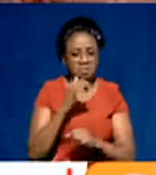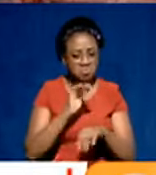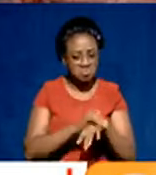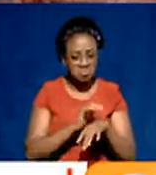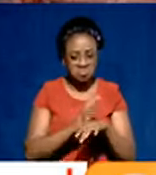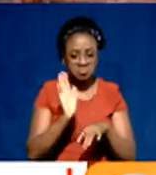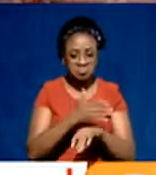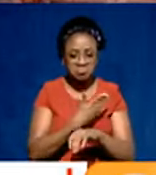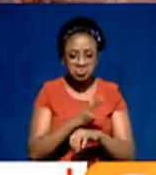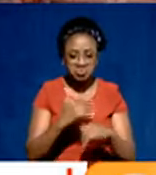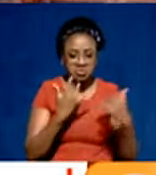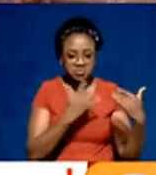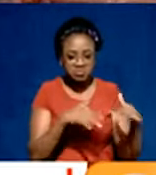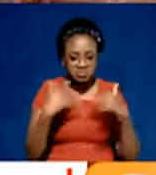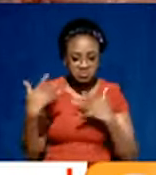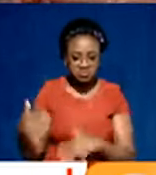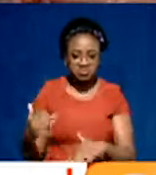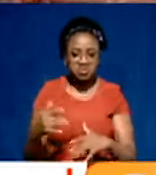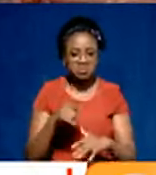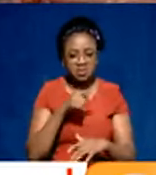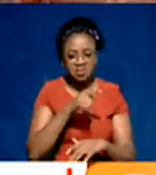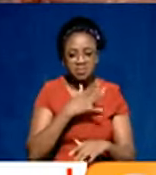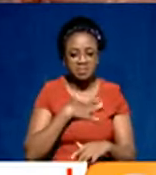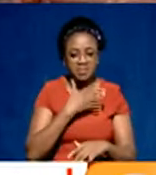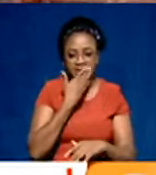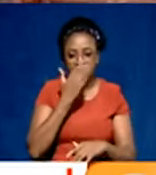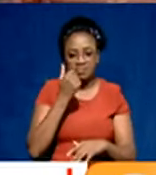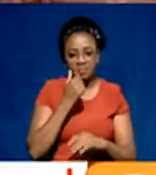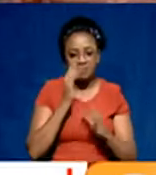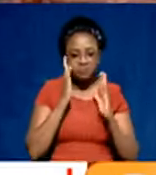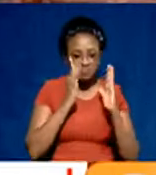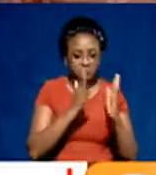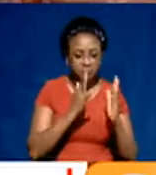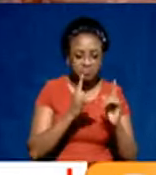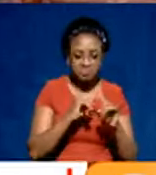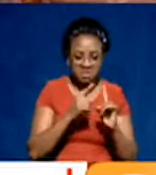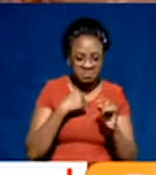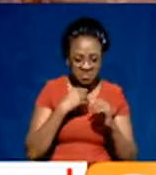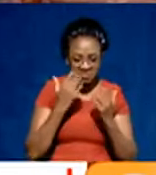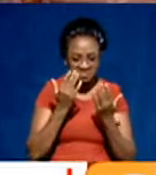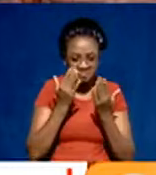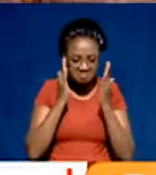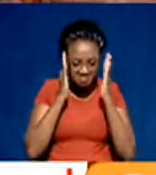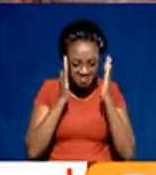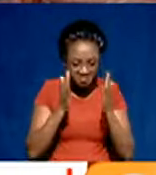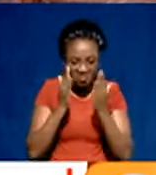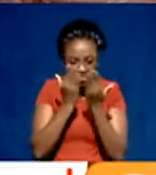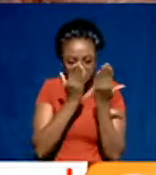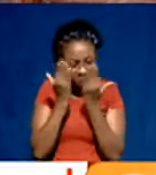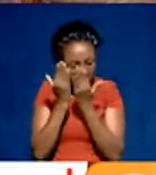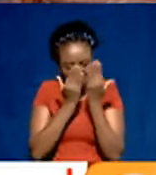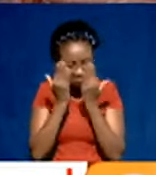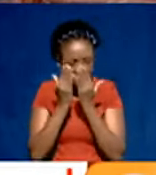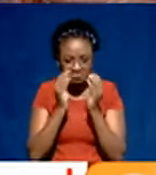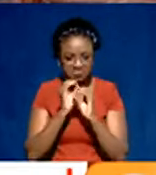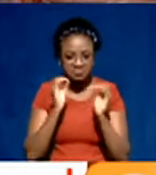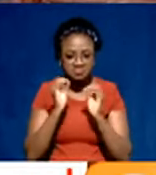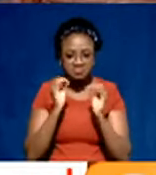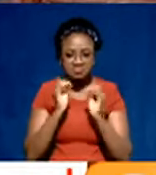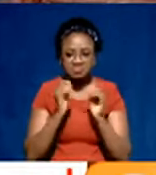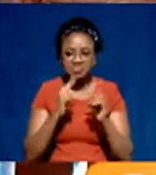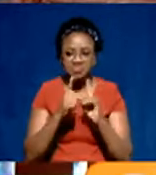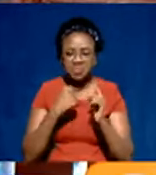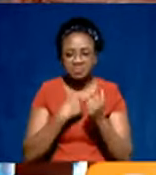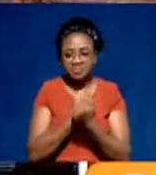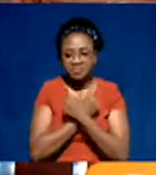music, in drama, so that was my best field. I did not concentrate much in education, but what I loved so